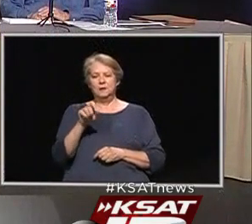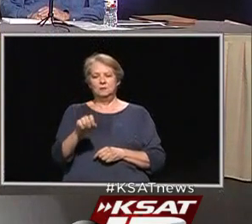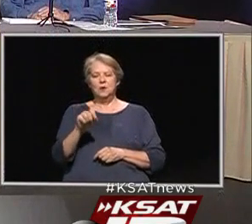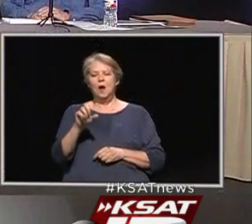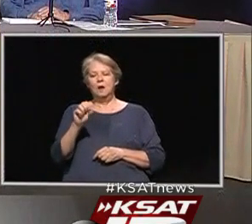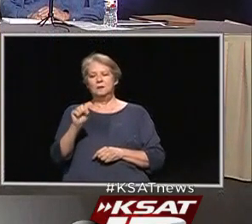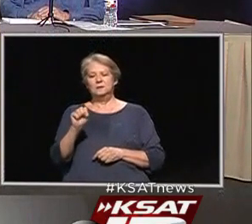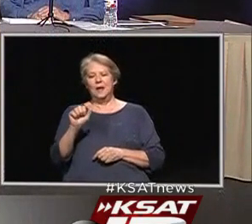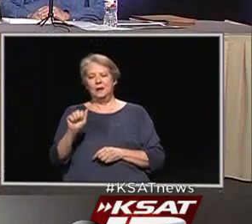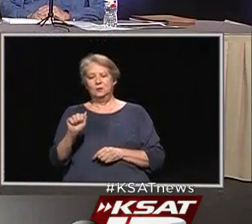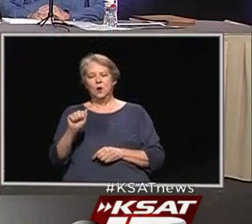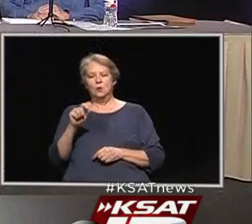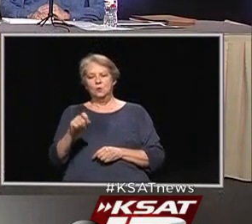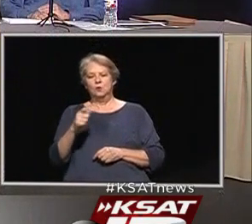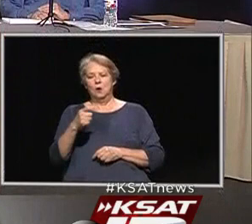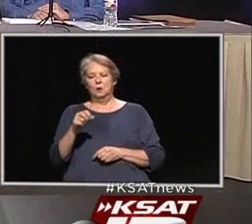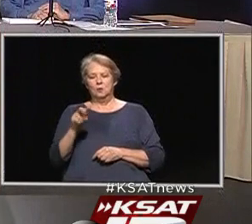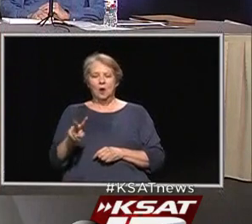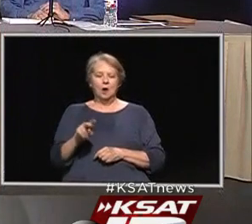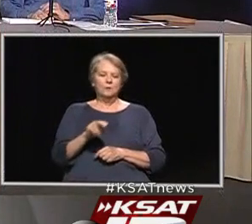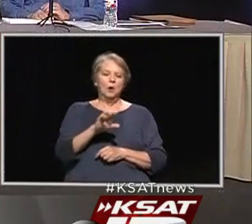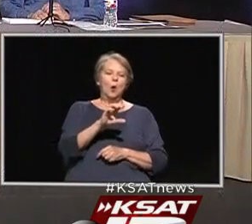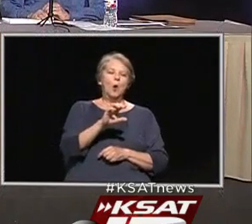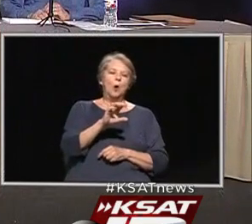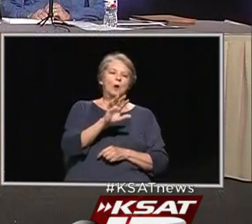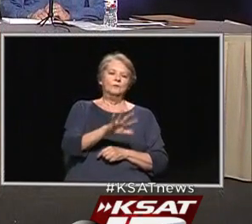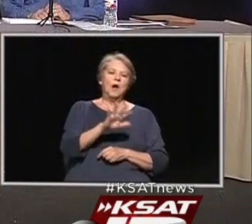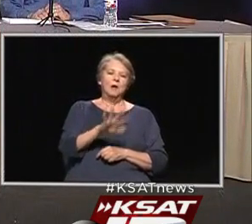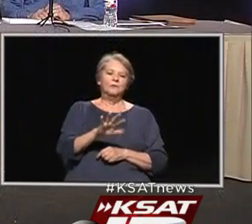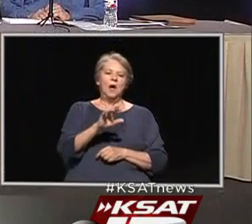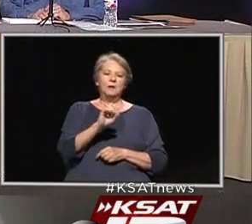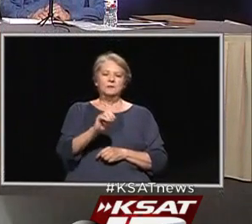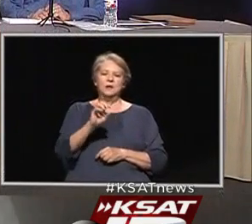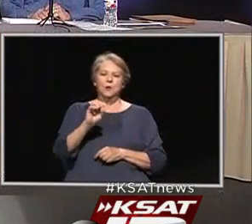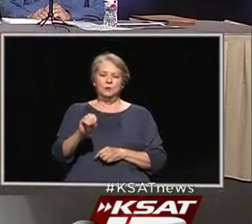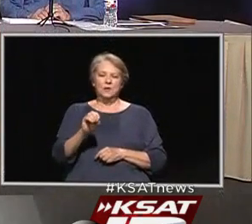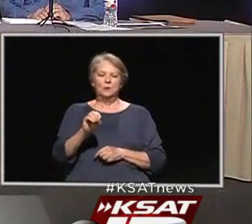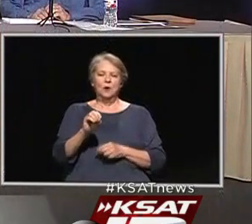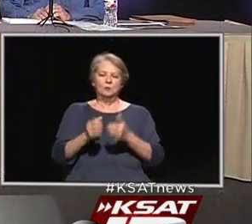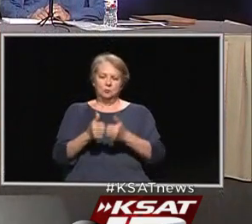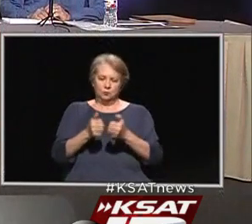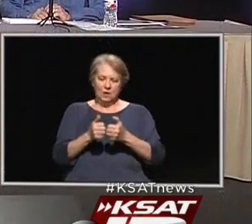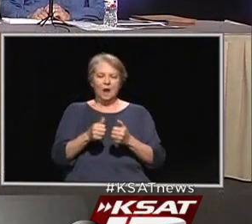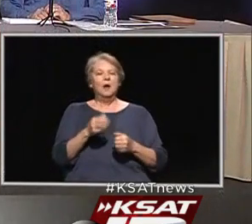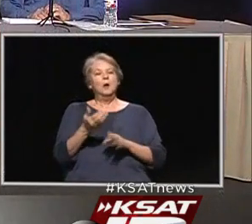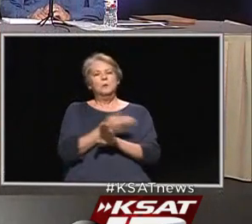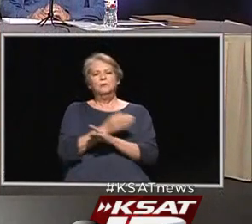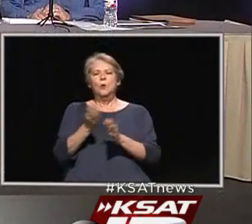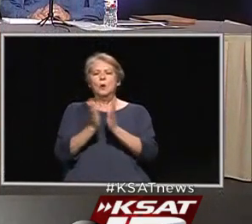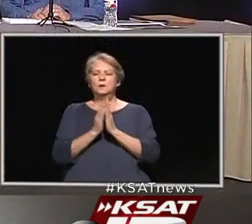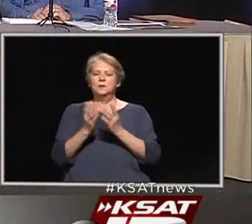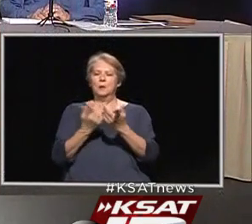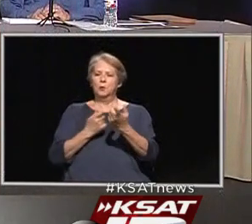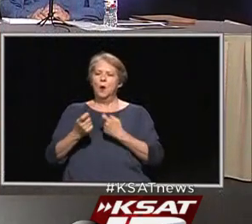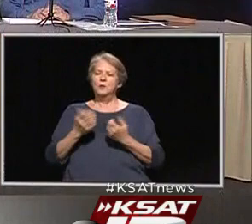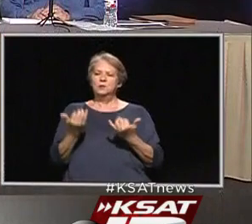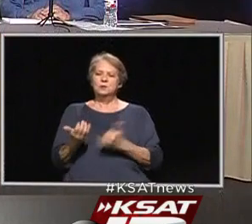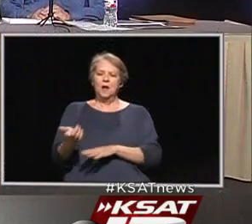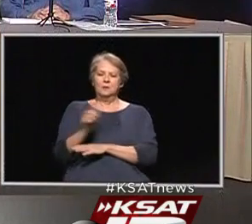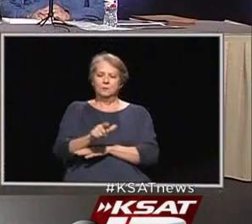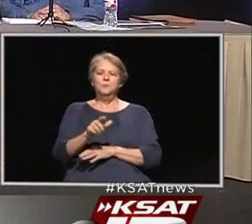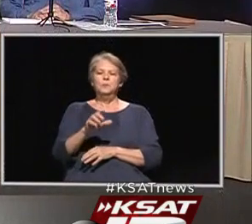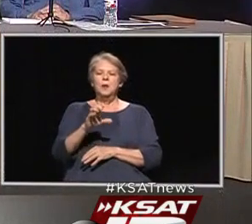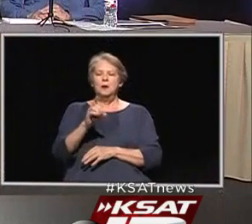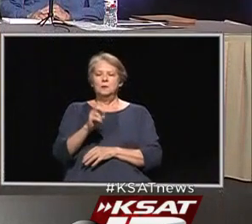covid19.sanantonio.gov, or you can text COSAGOV to 55000. Before we go to questions now, I'd like to turn it over to Assistant City Manager